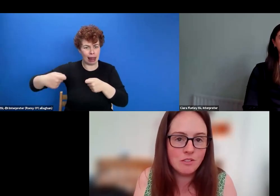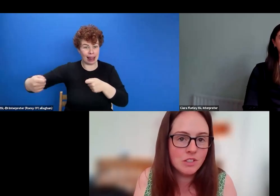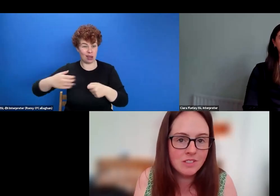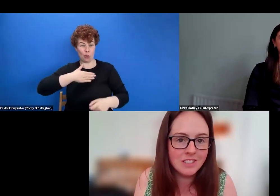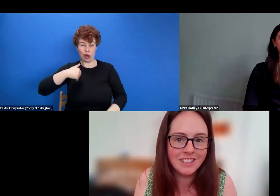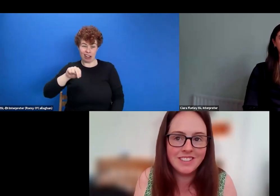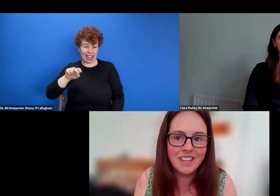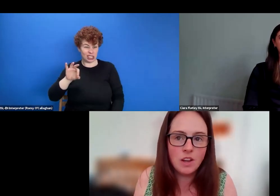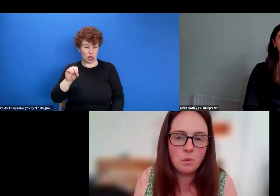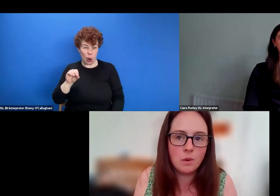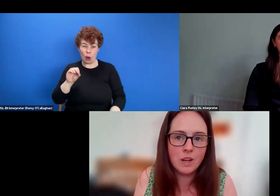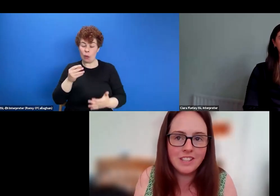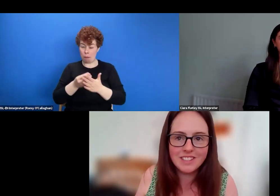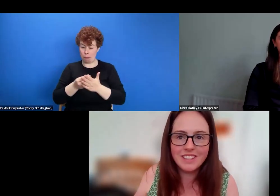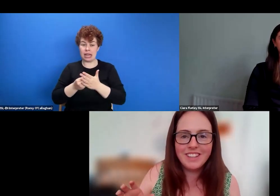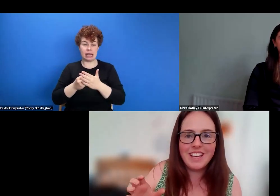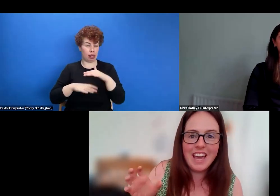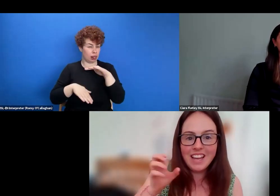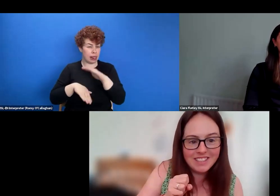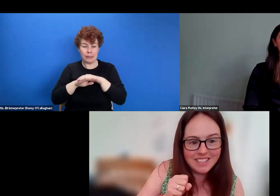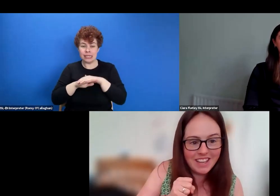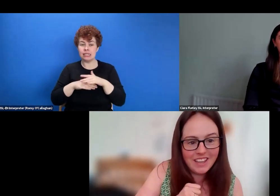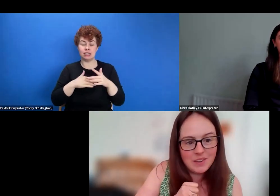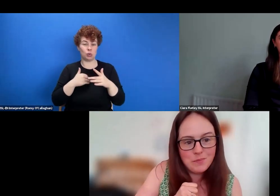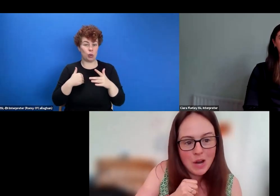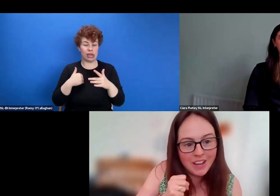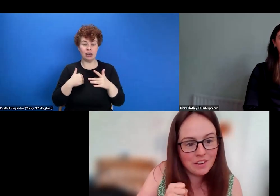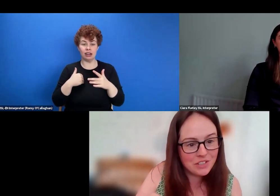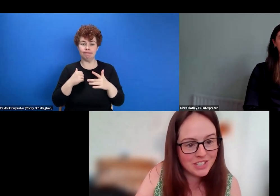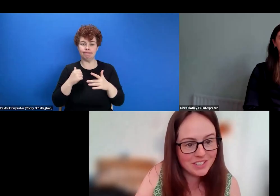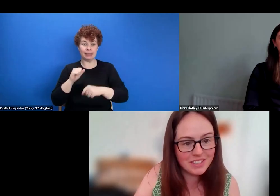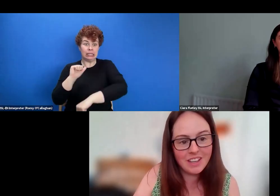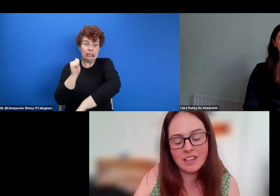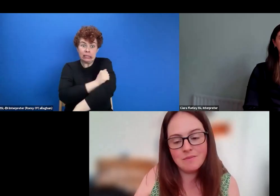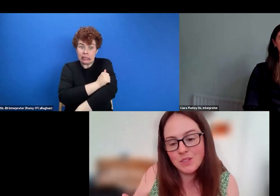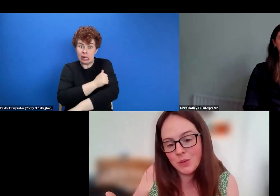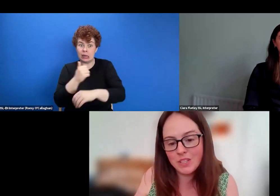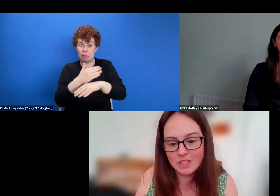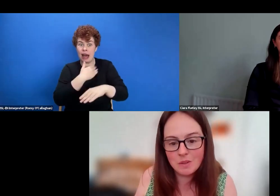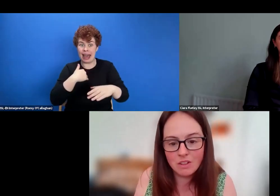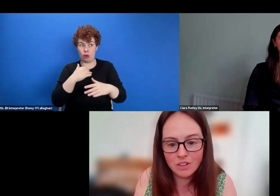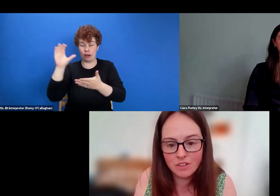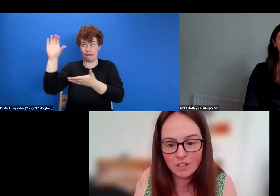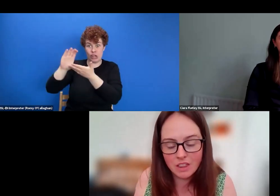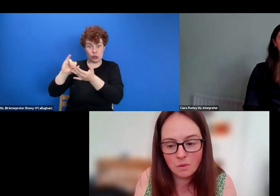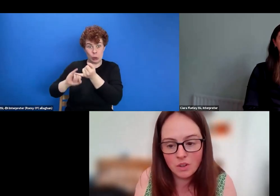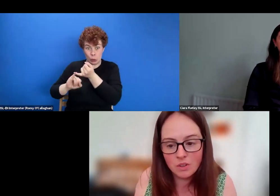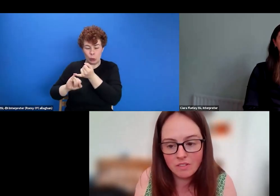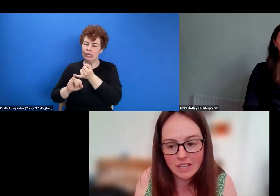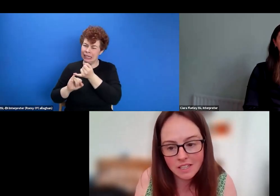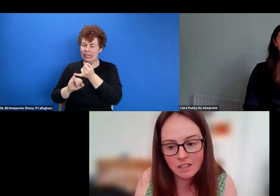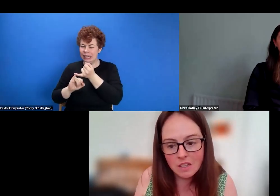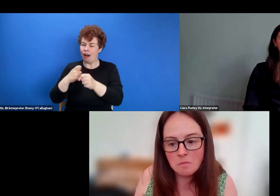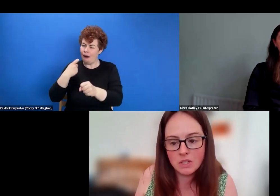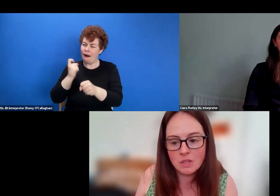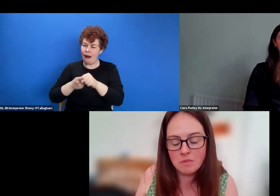limited, funds, and we're quite held by our funders. So this is something that I think we're